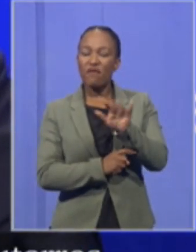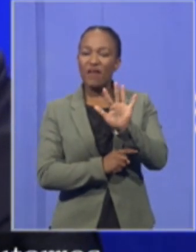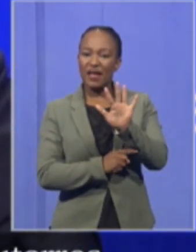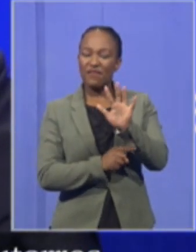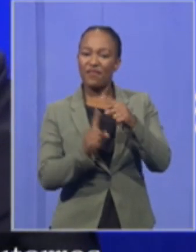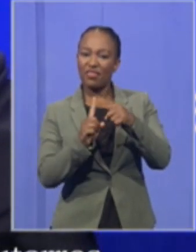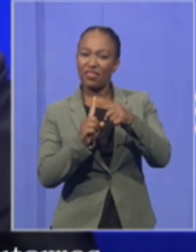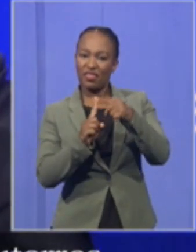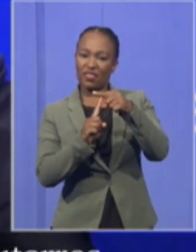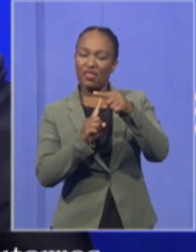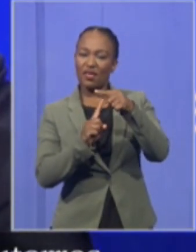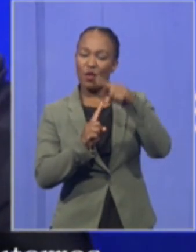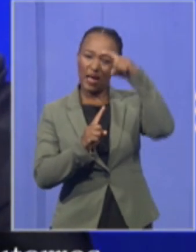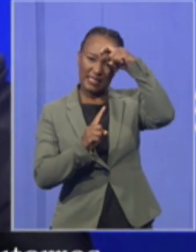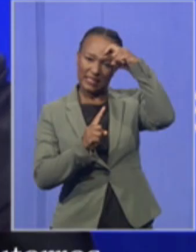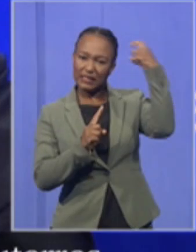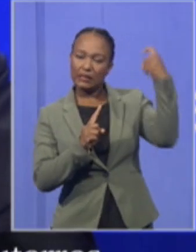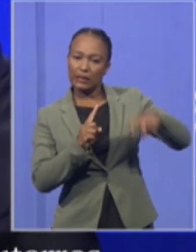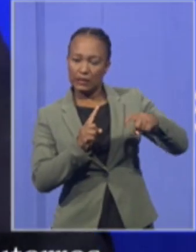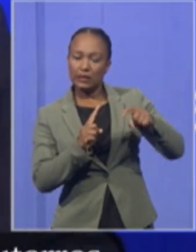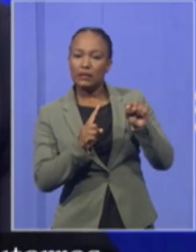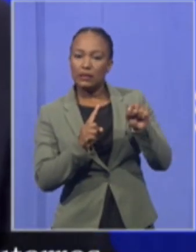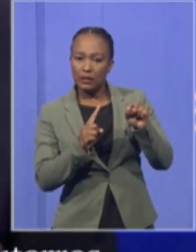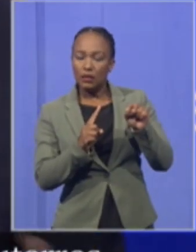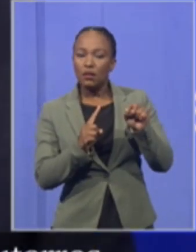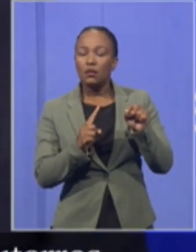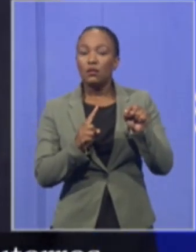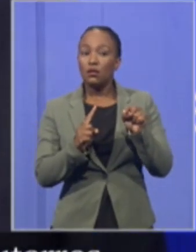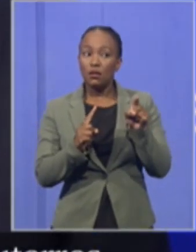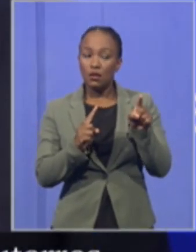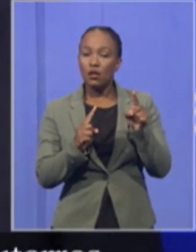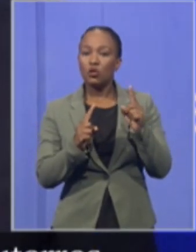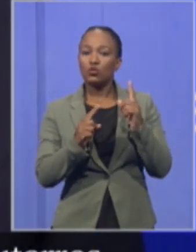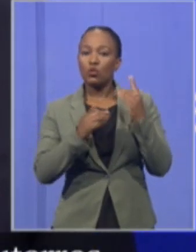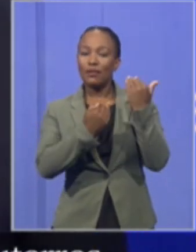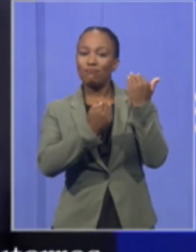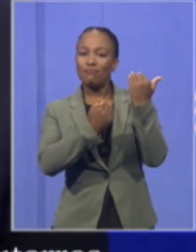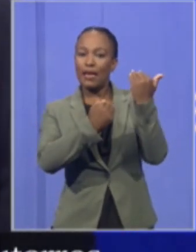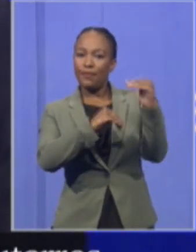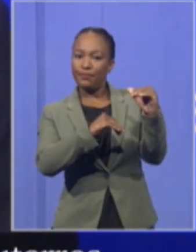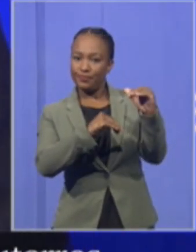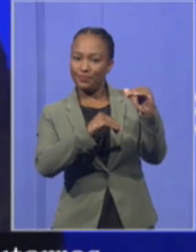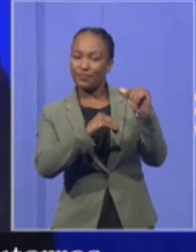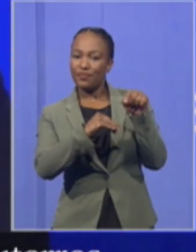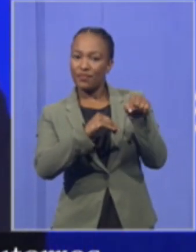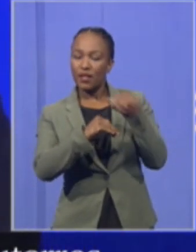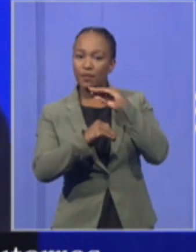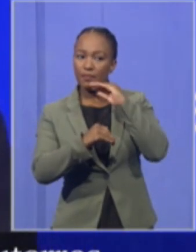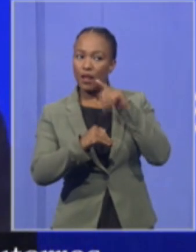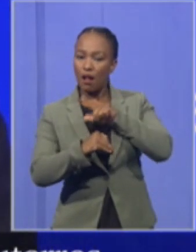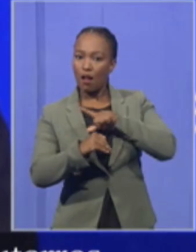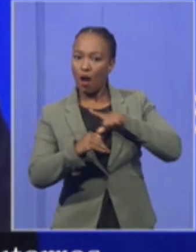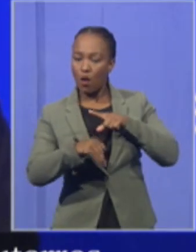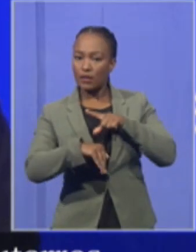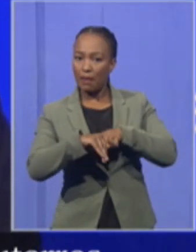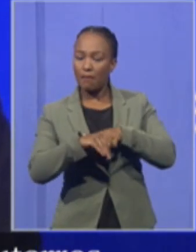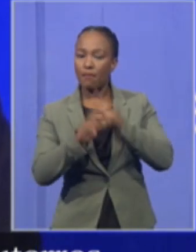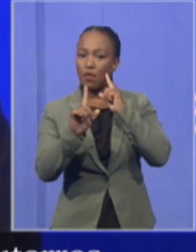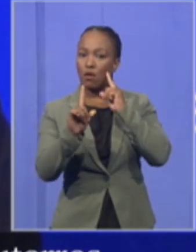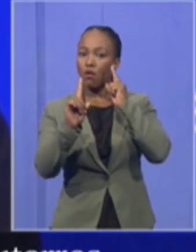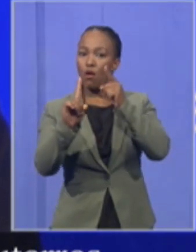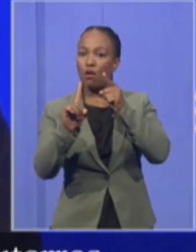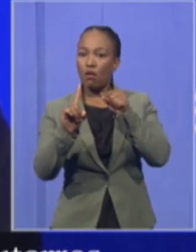above pre-industrial levels. Now, breaching this limit does not mean the long-term goal of keeping the